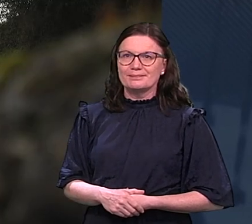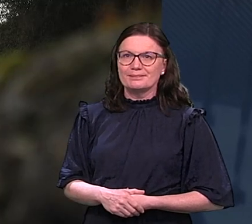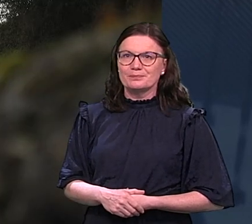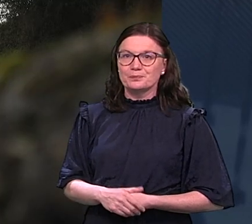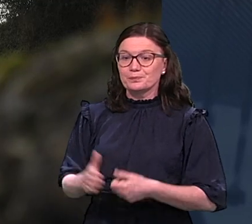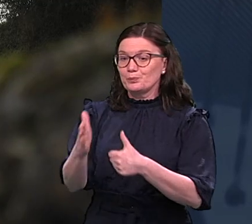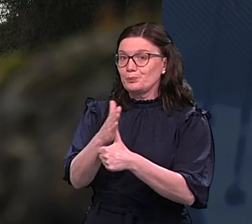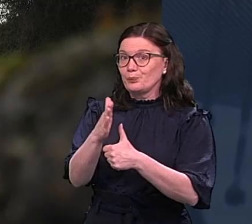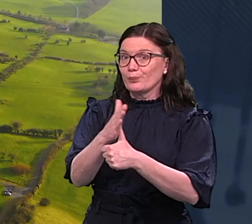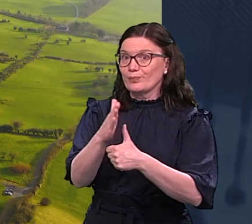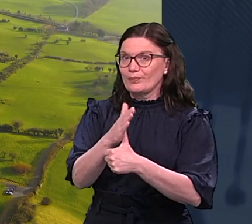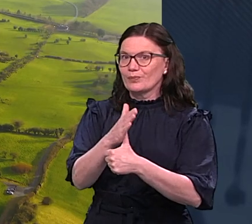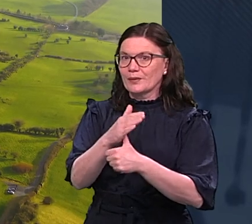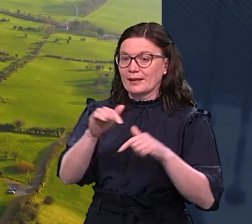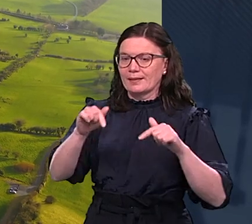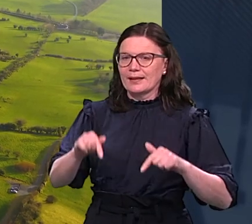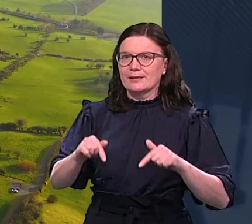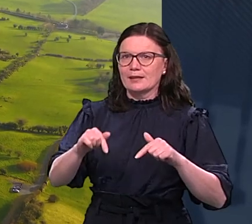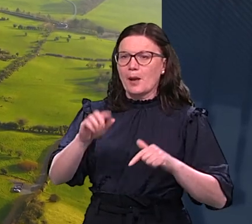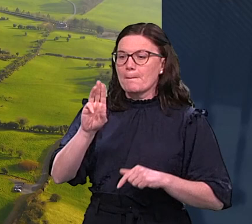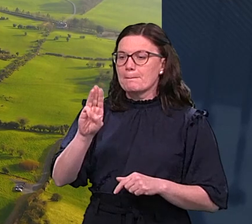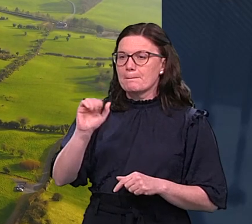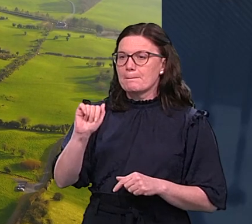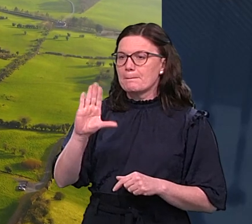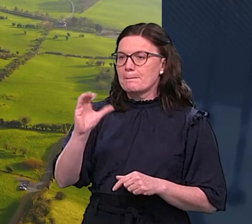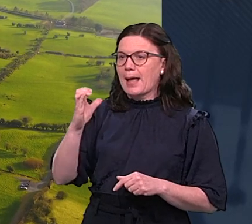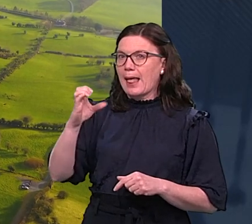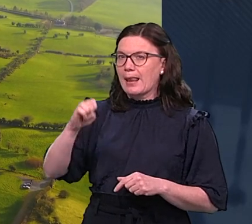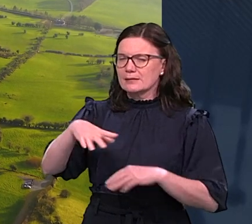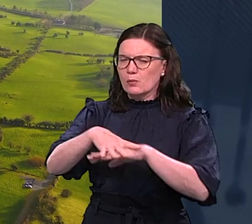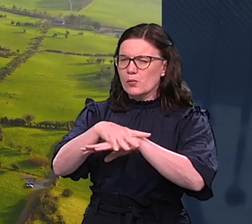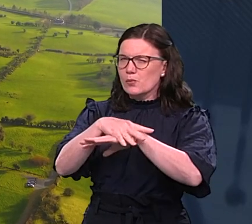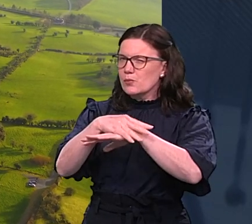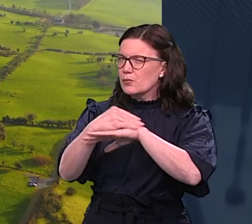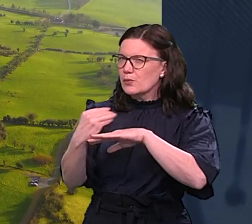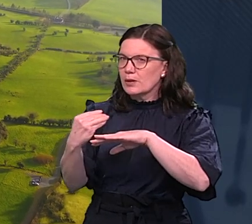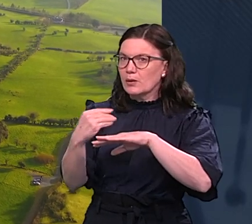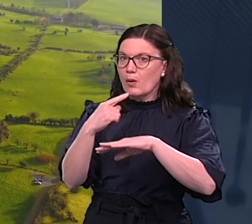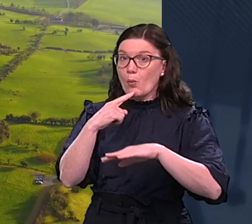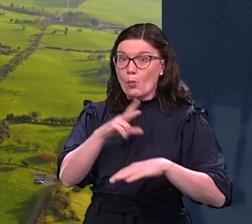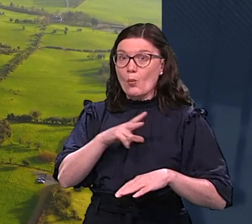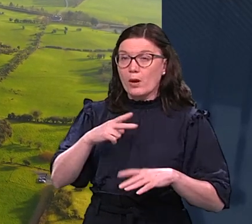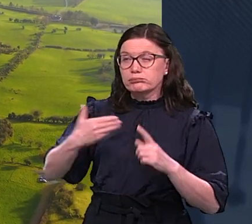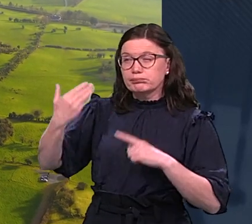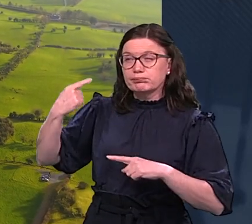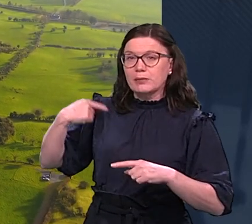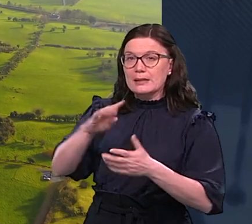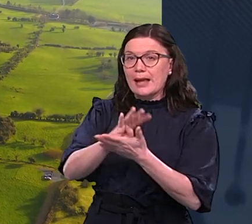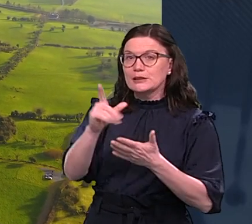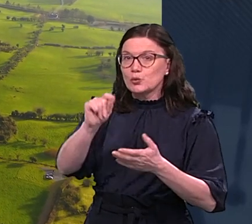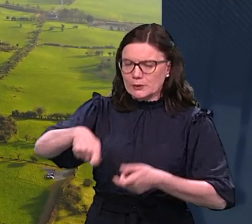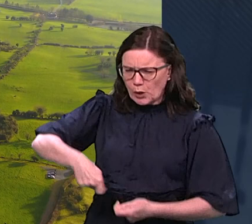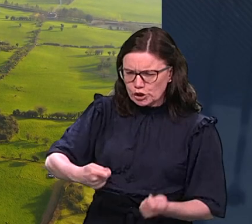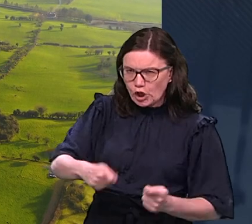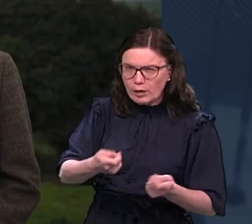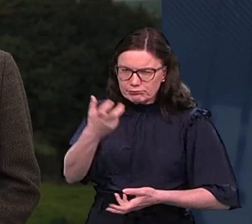The first part of our journey takes us here to the ancient palace. And it's this part of the site that was actually heavily excavated in the 1920s. We know quite a